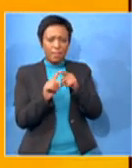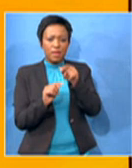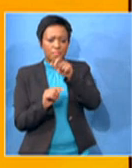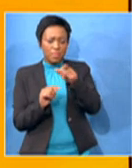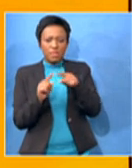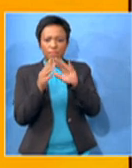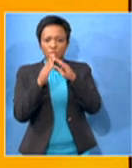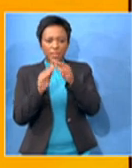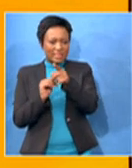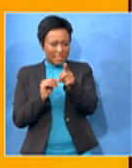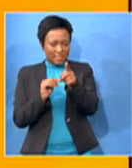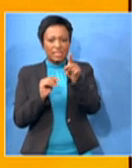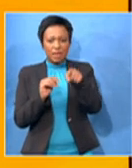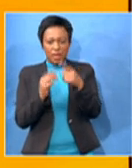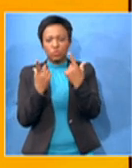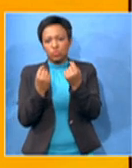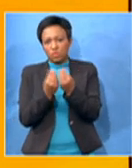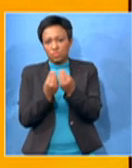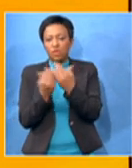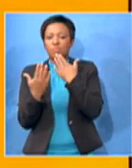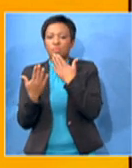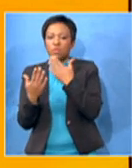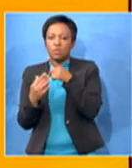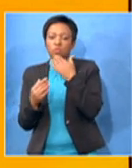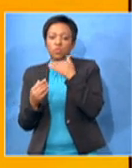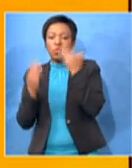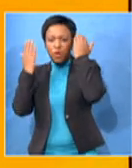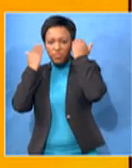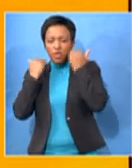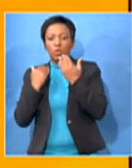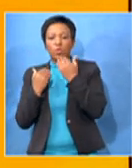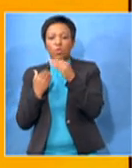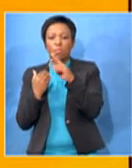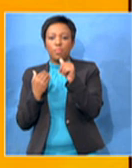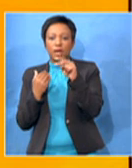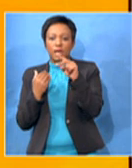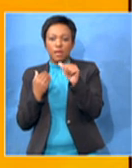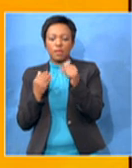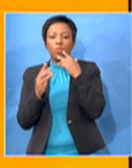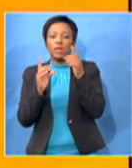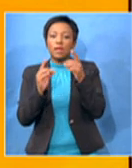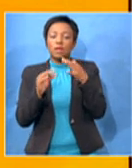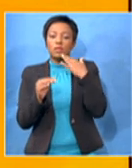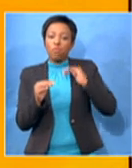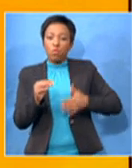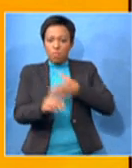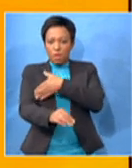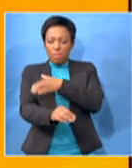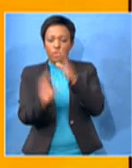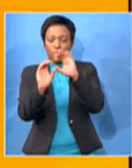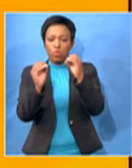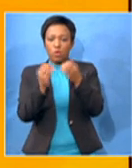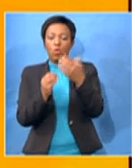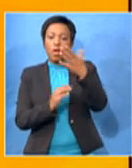communities themselves have to act. Many thanks to Advocate Brenda Madumise, who is the director of Women's Empowerment Organization Wise for Africa,